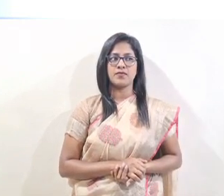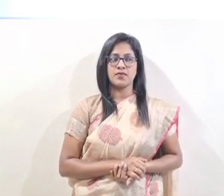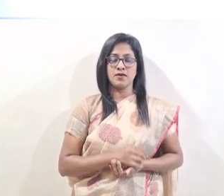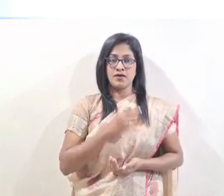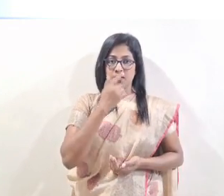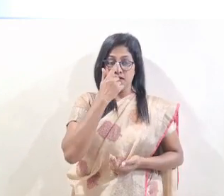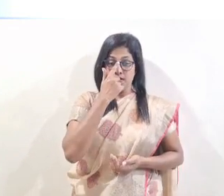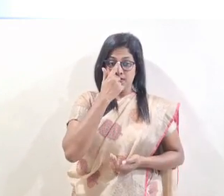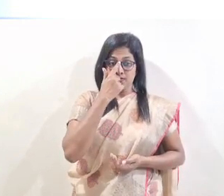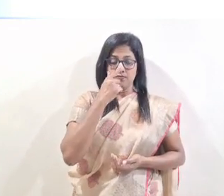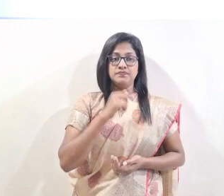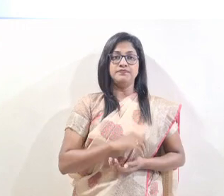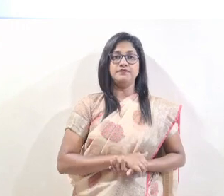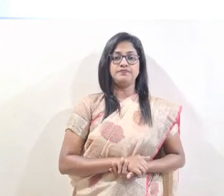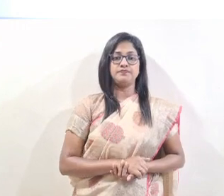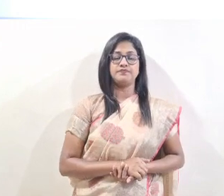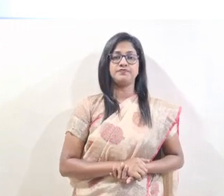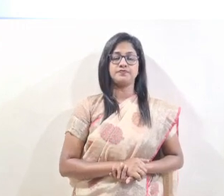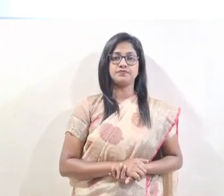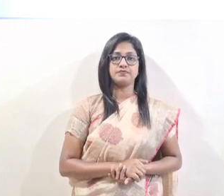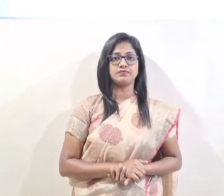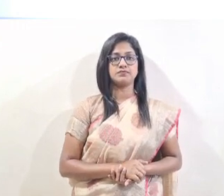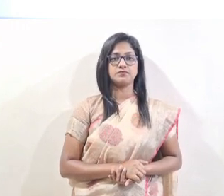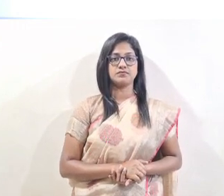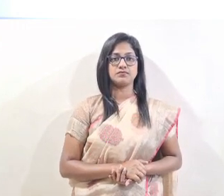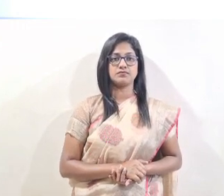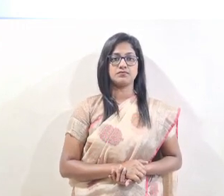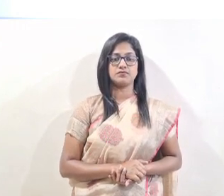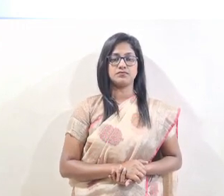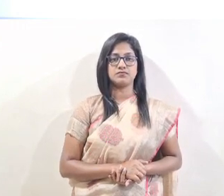this is slightly.